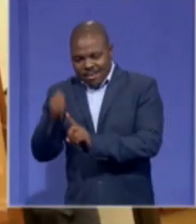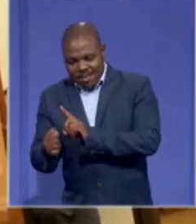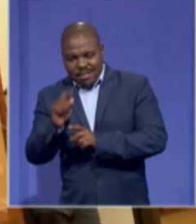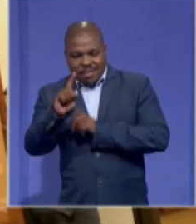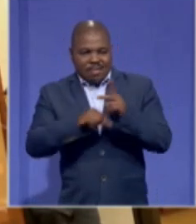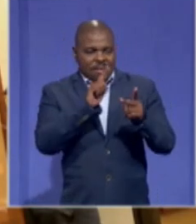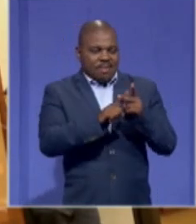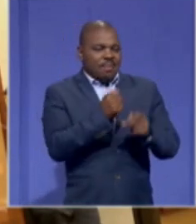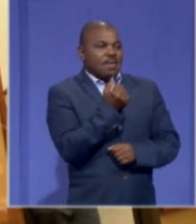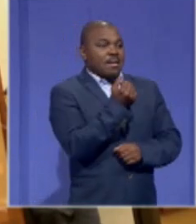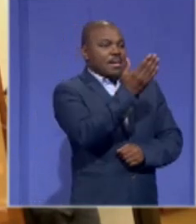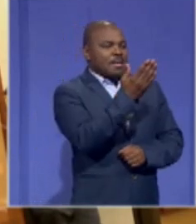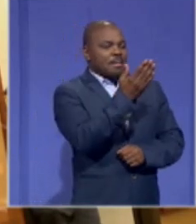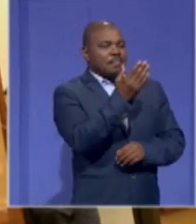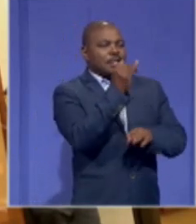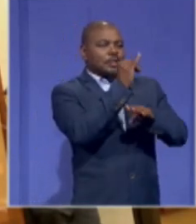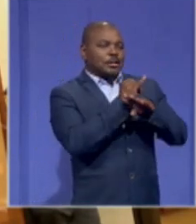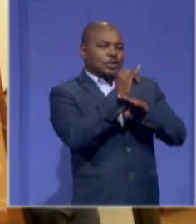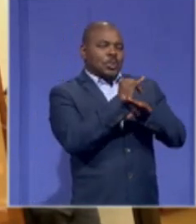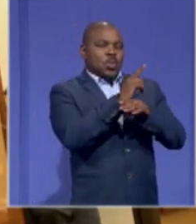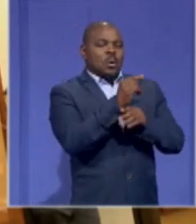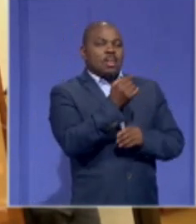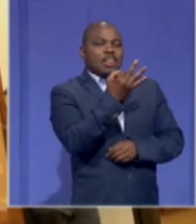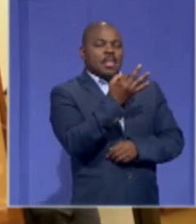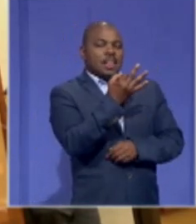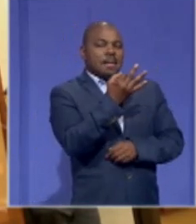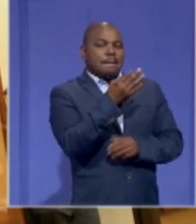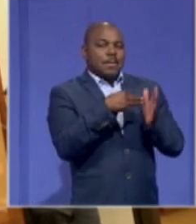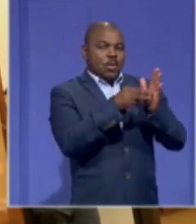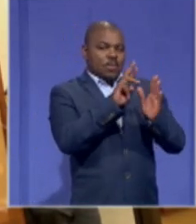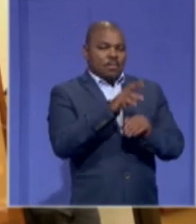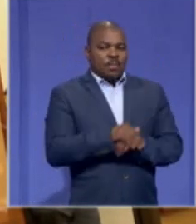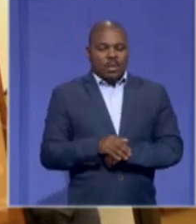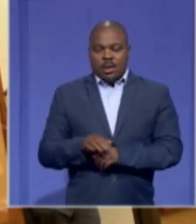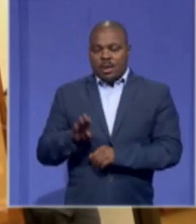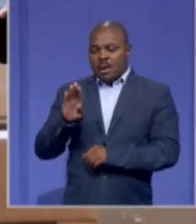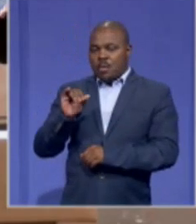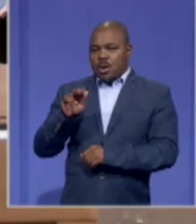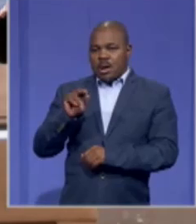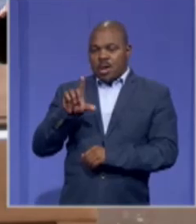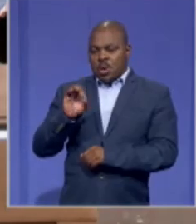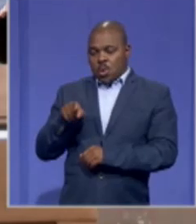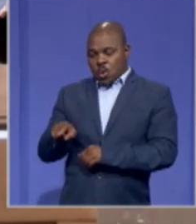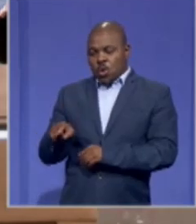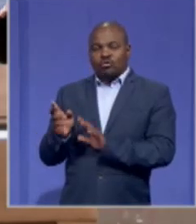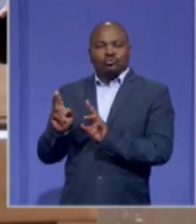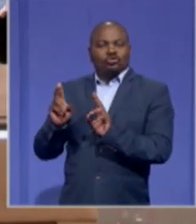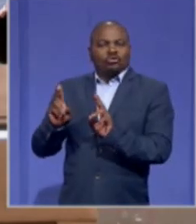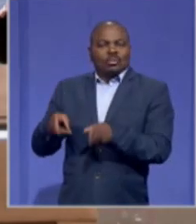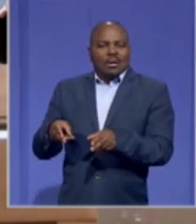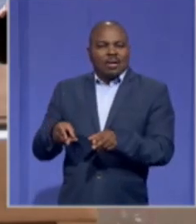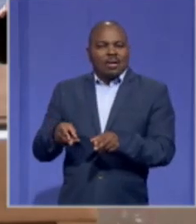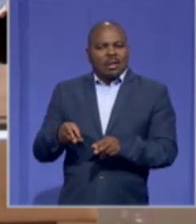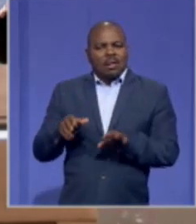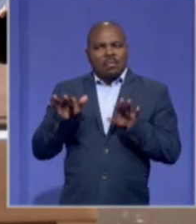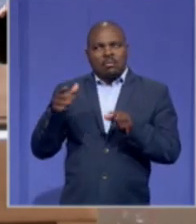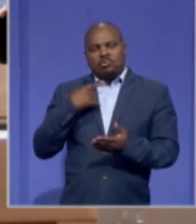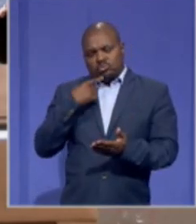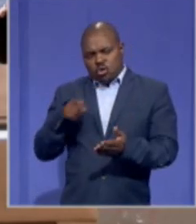dimilione di le 3. Bonolo Modisaemang o tlhokafetse mo ngwageng o fetileng mme go ne ga kaiwa fa loso la gagwe e le la